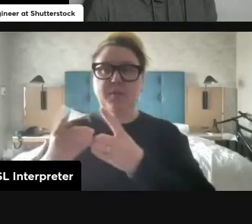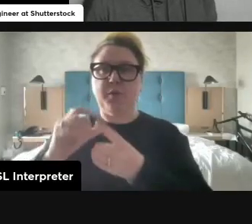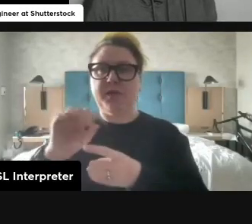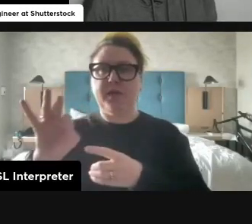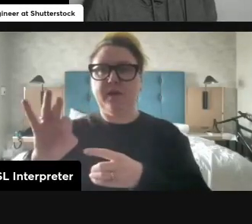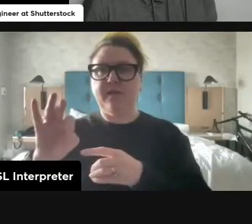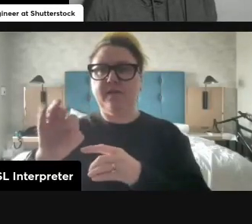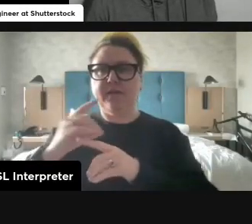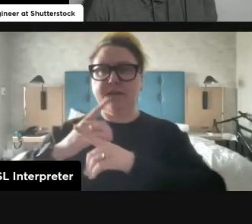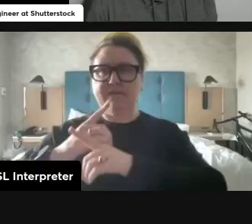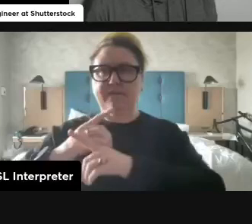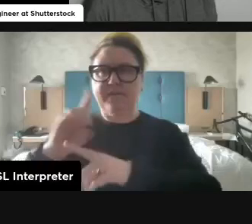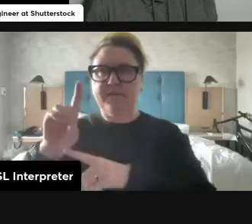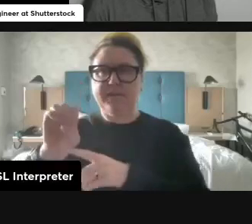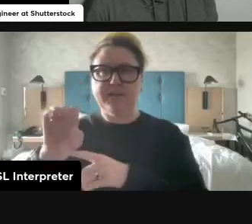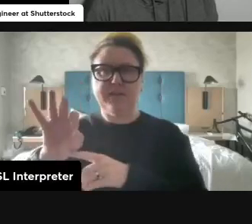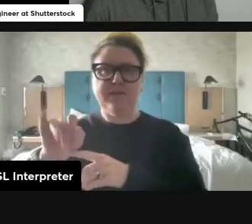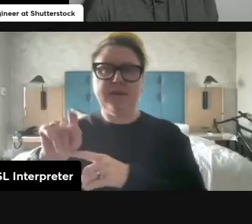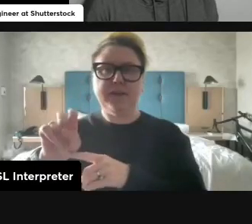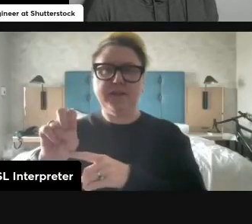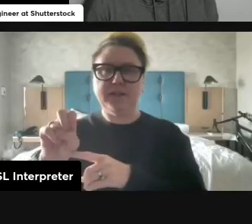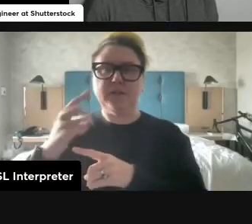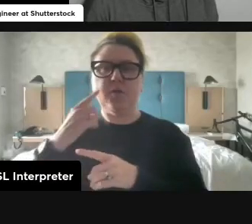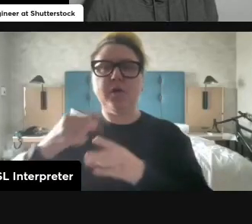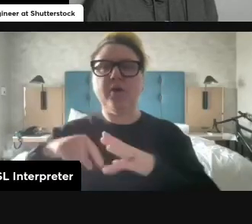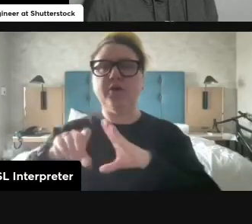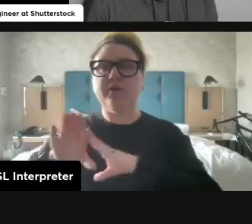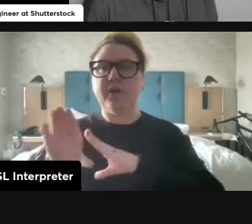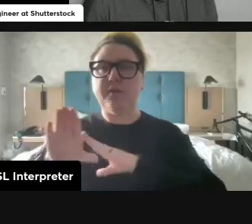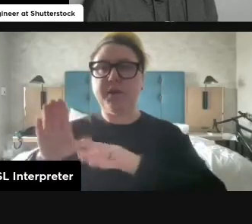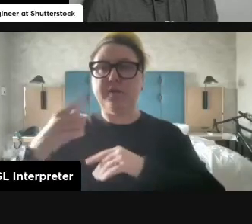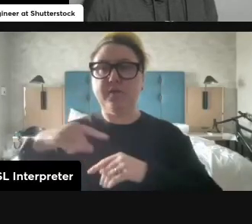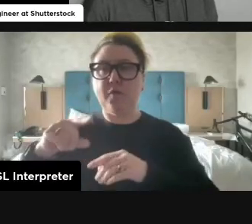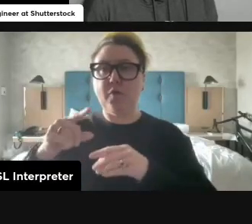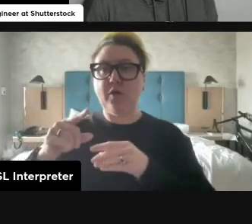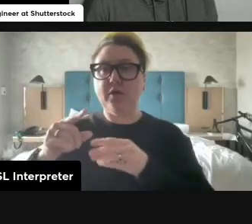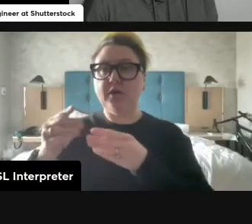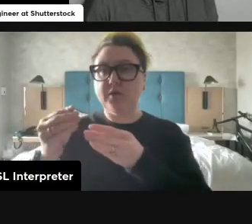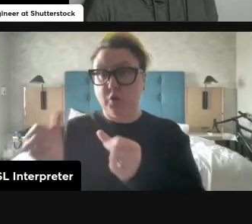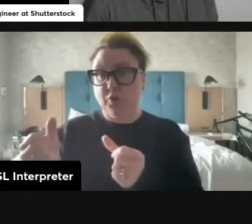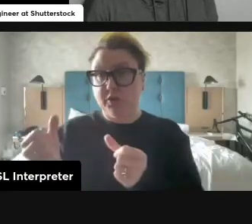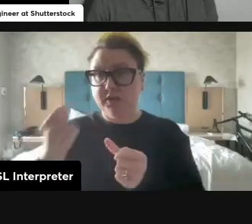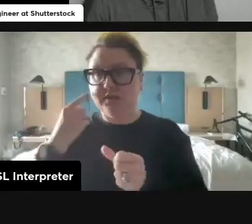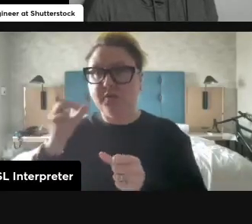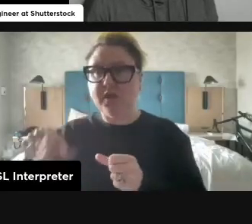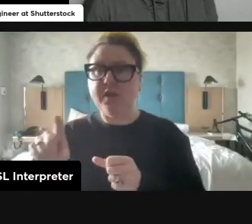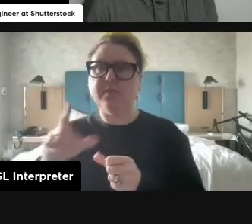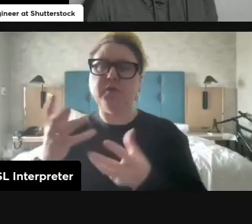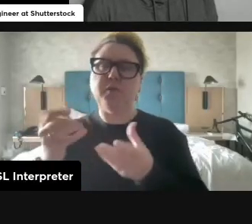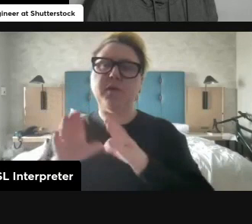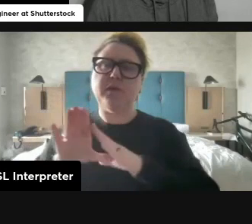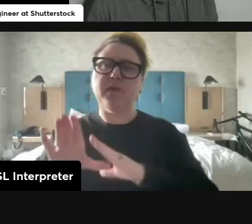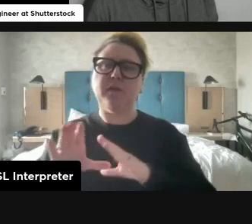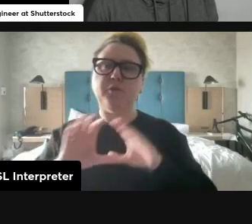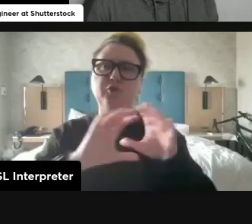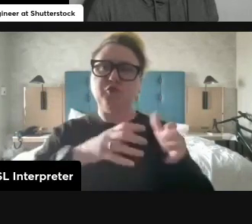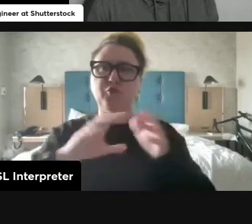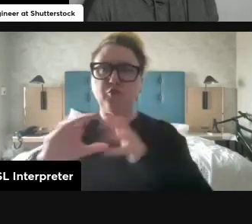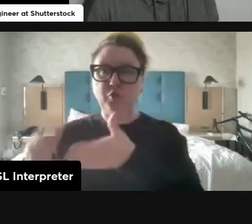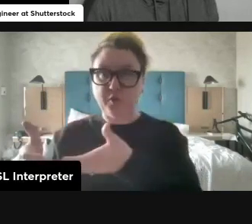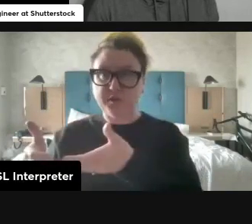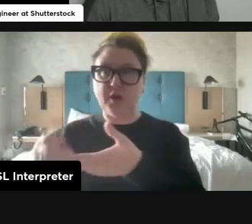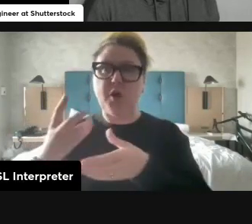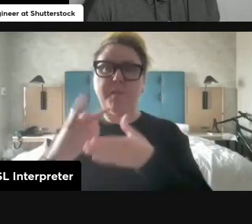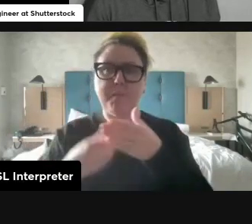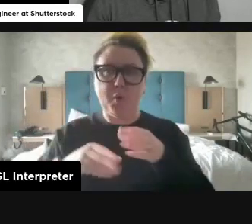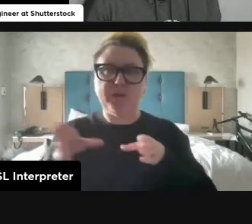military branches, and so we're developing solutions for them. We want both of those developer groups to have the same experience